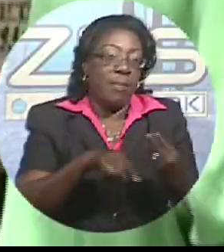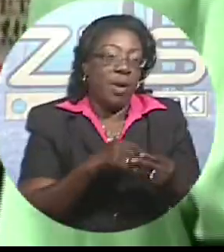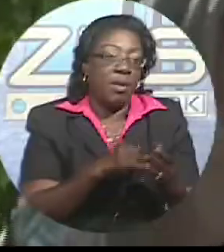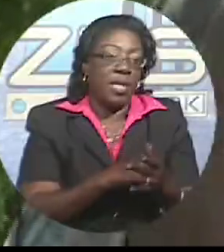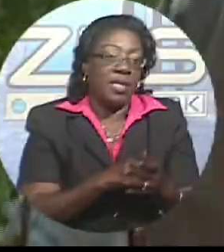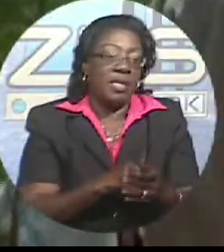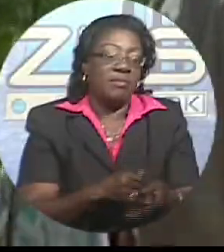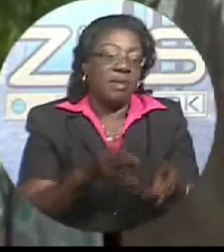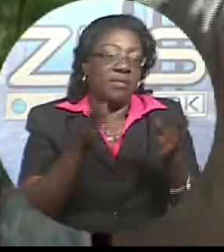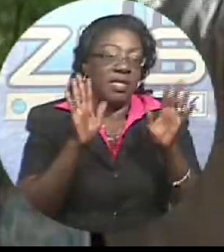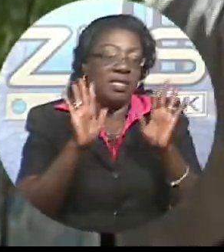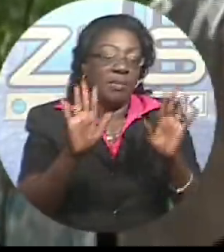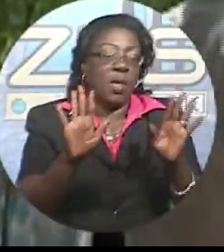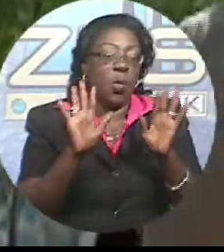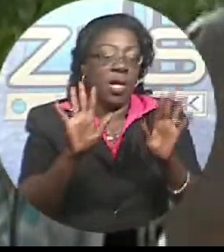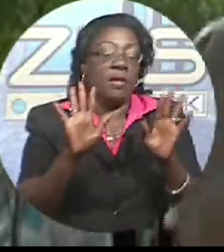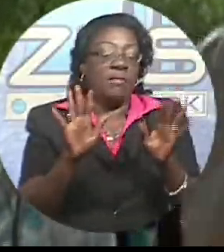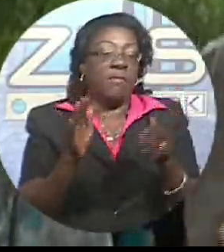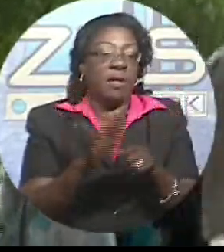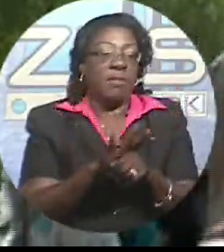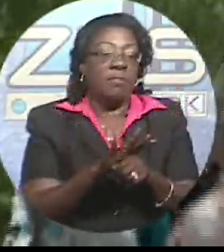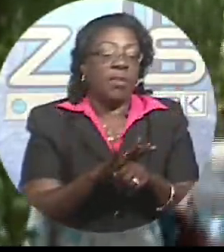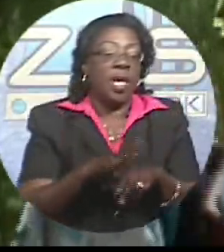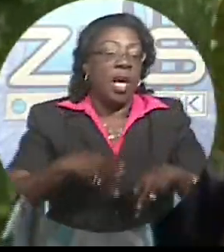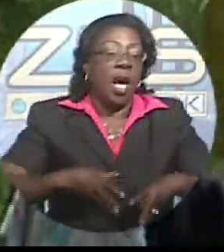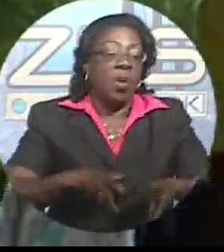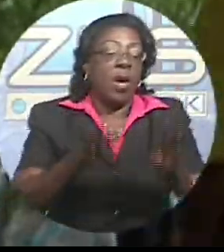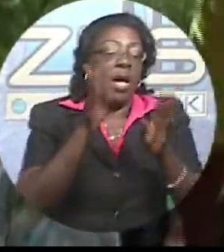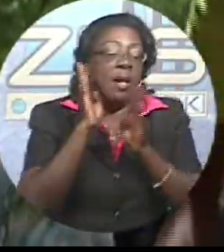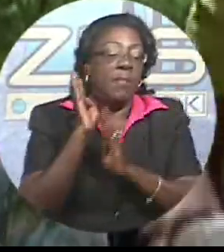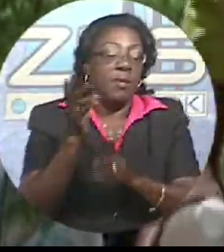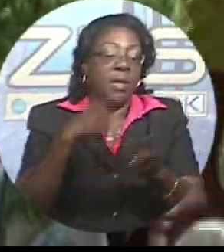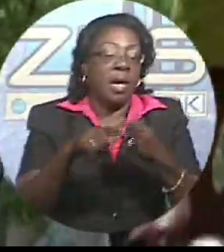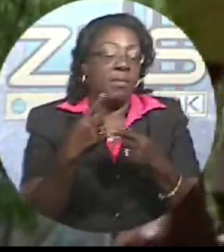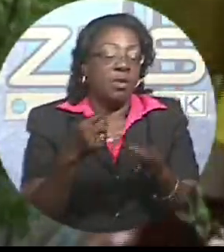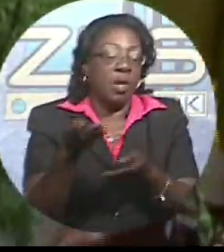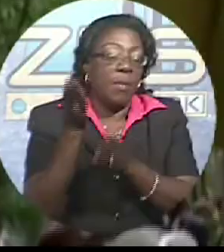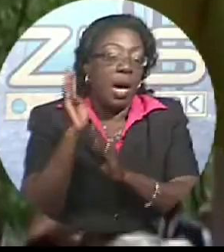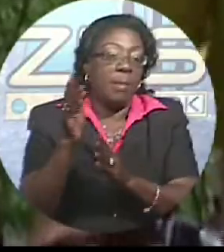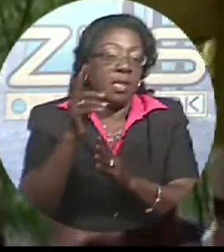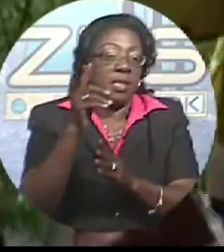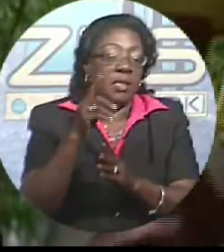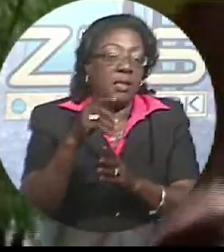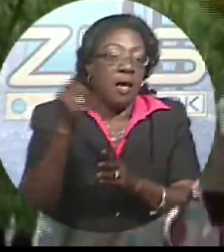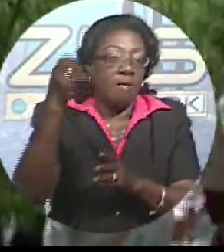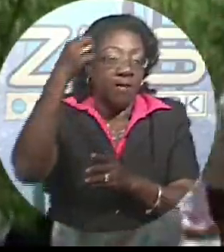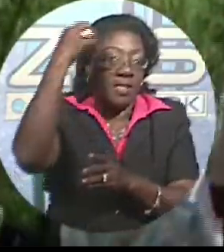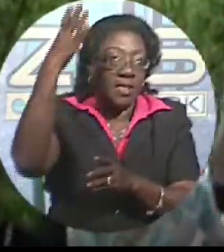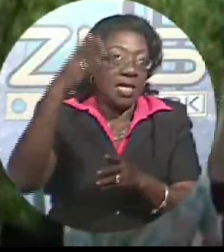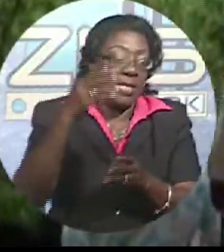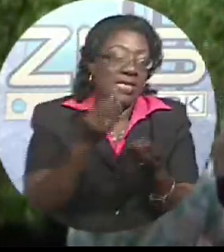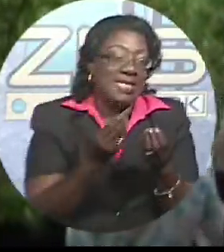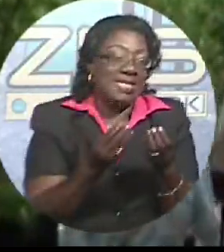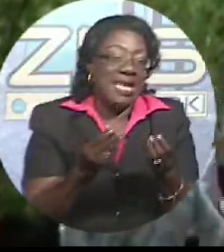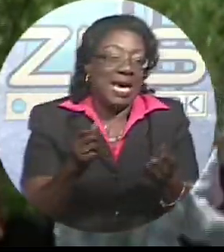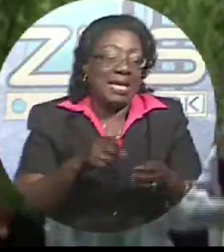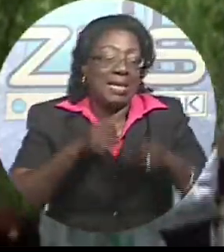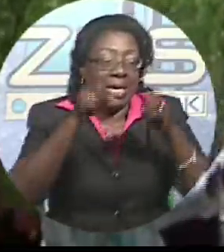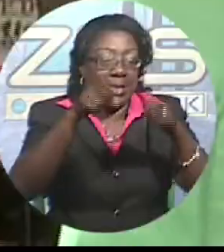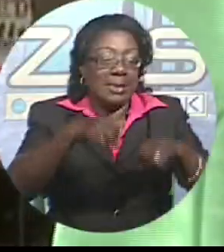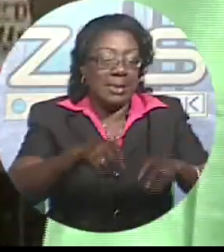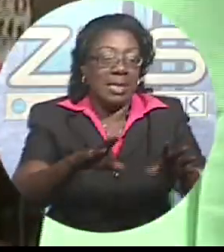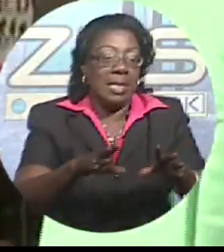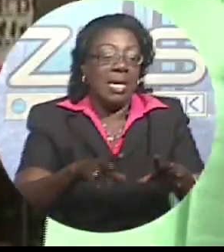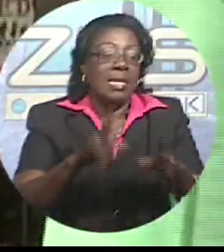done something phenomenal. Carey says while people come to the Bahamas for suntan and sea, they're looking for far more than that. People come here and